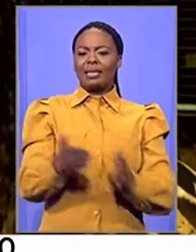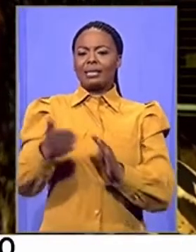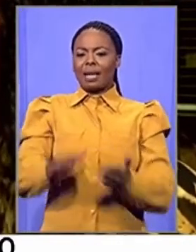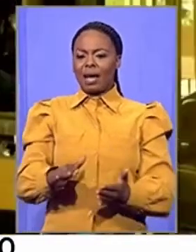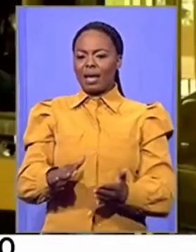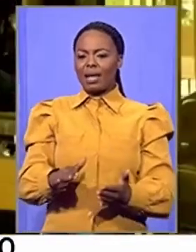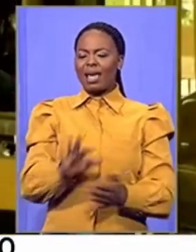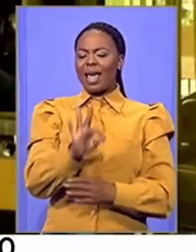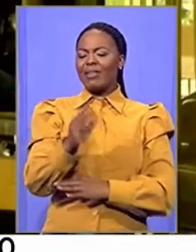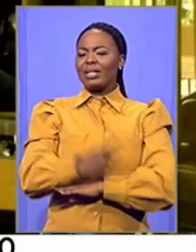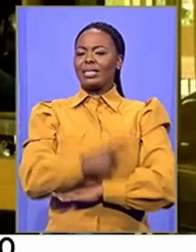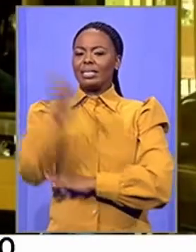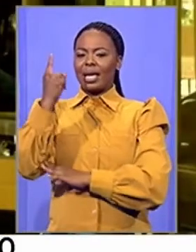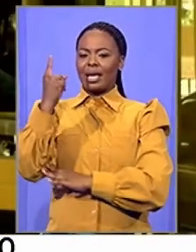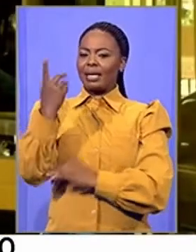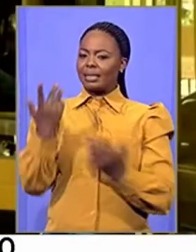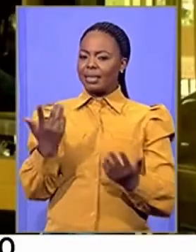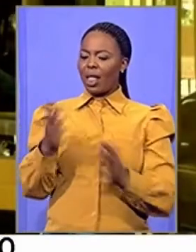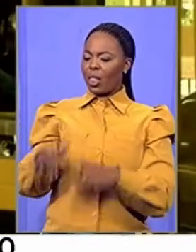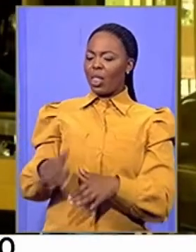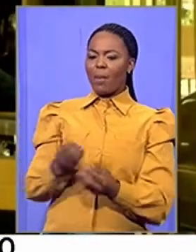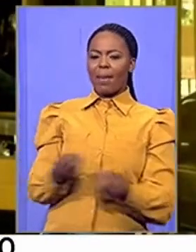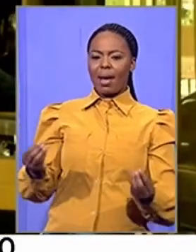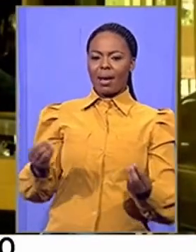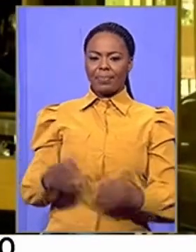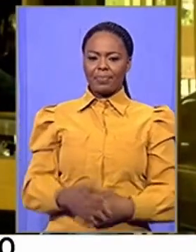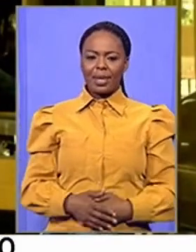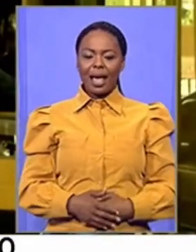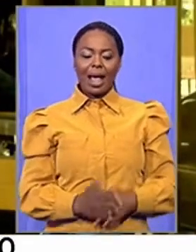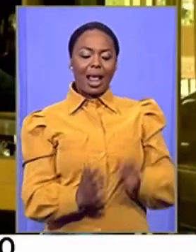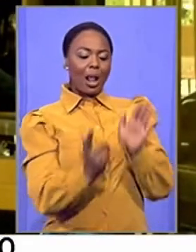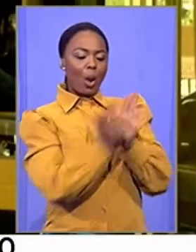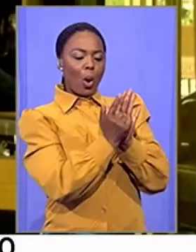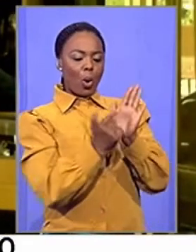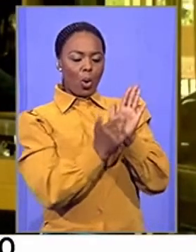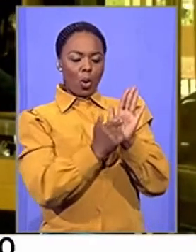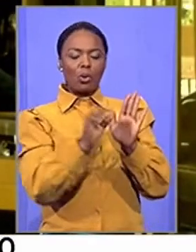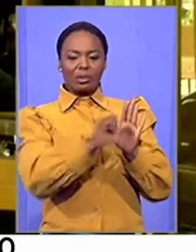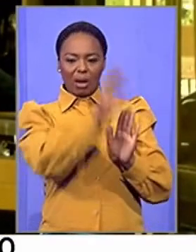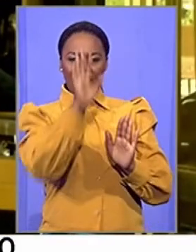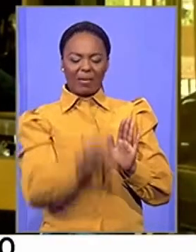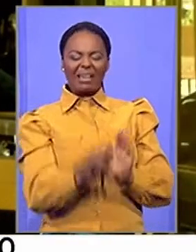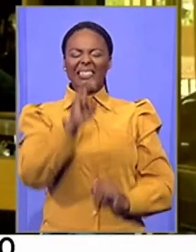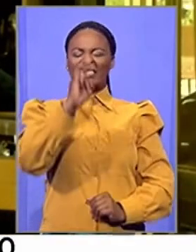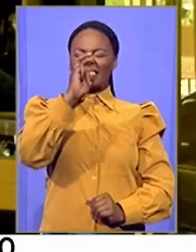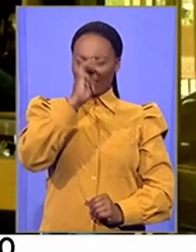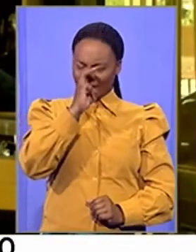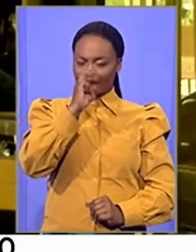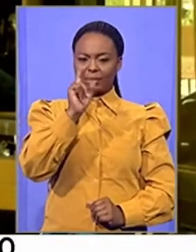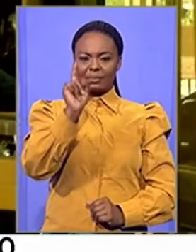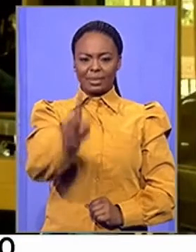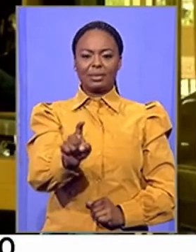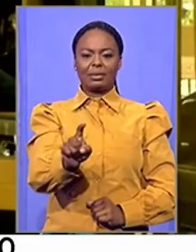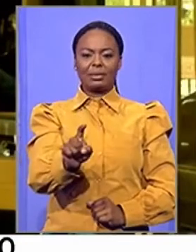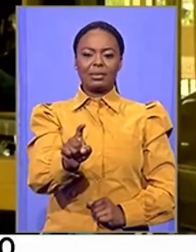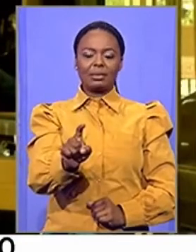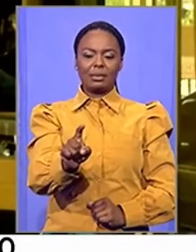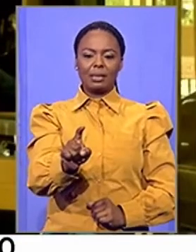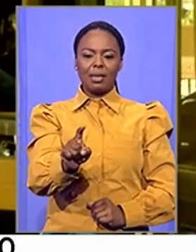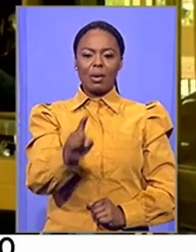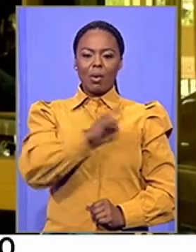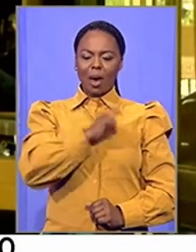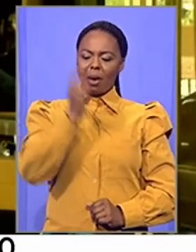ko morago. Molao wa South Africa o tshwanetse go gagamadiwa mo ba ba tlhekefetsang